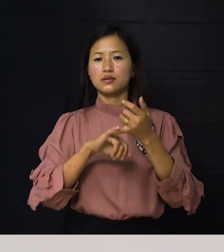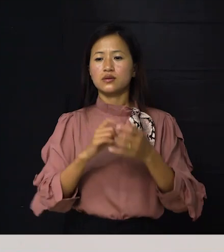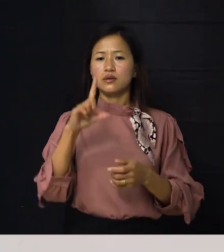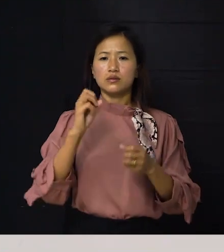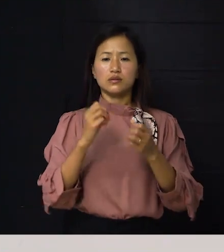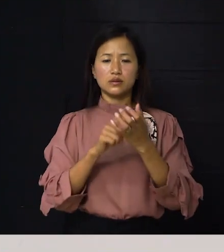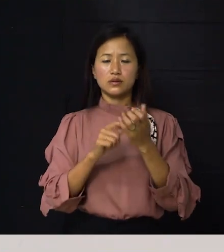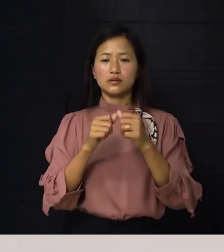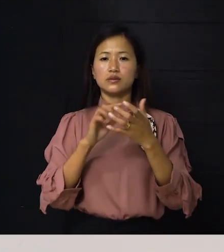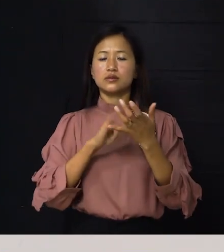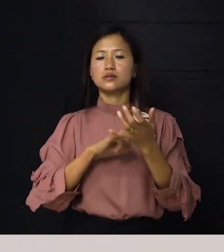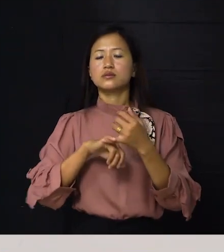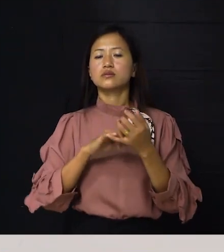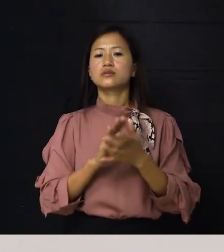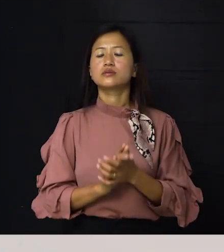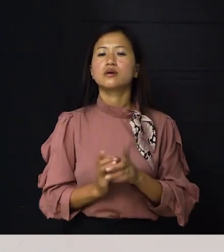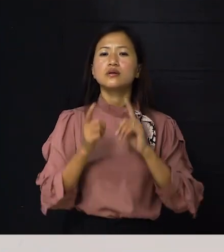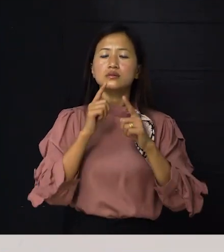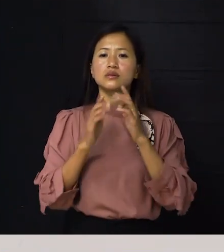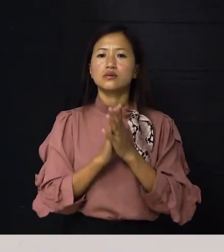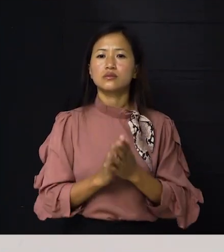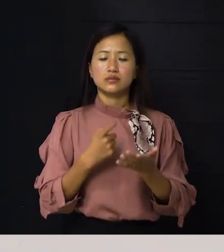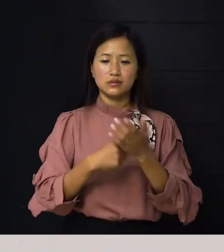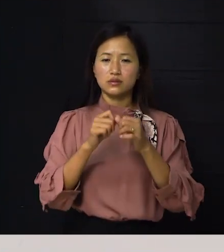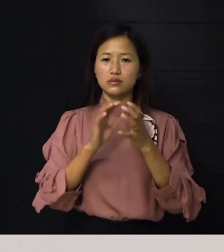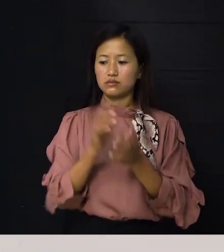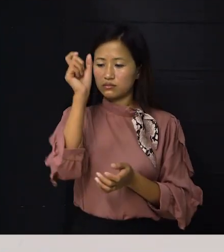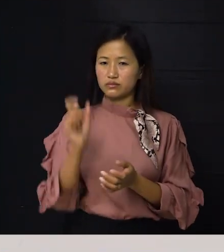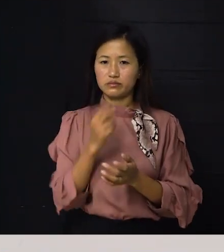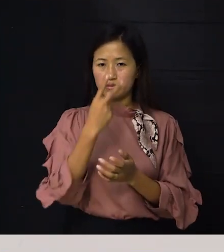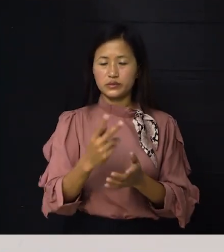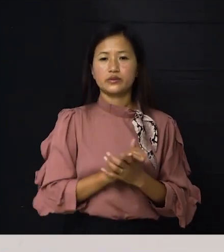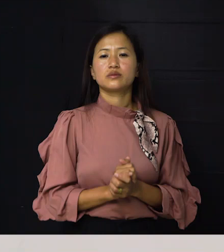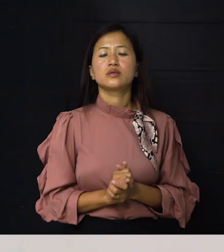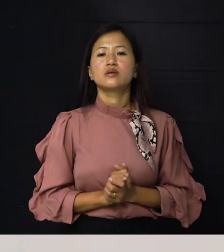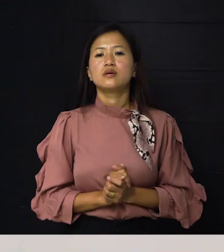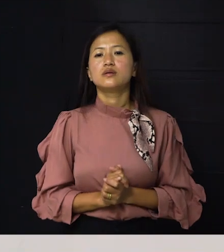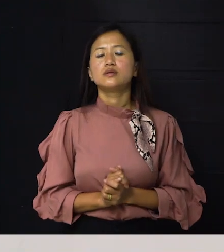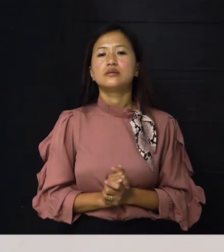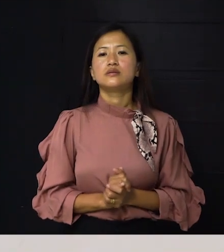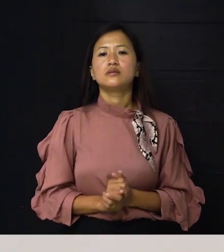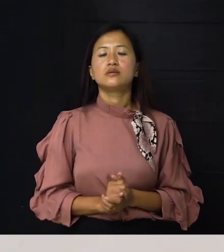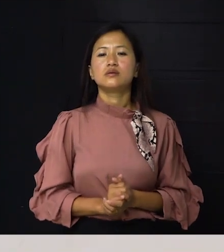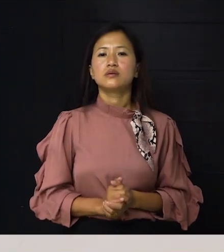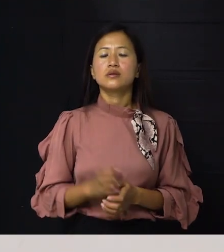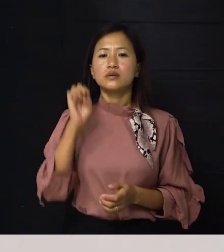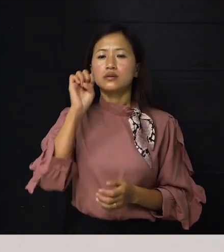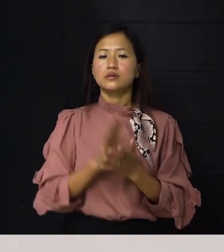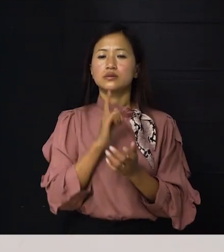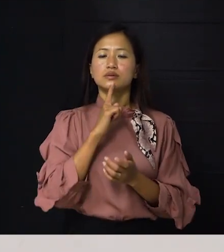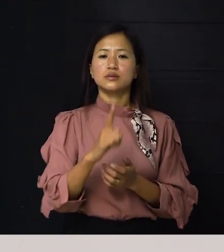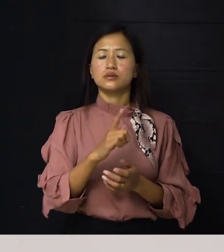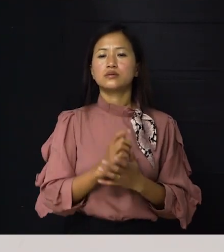loans, which I explained now. So he was responsible for all these things. All right. Then he also made